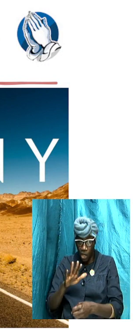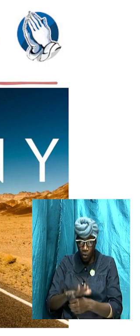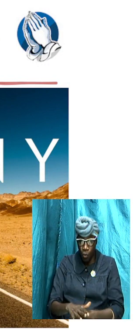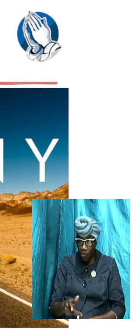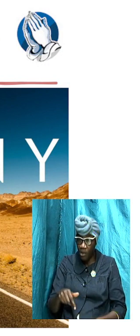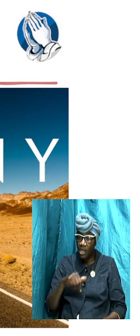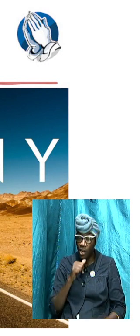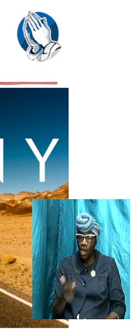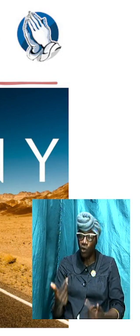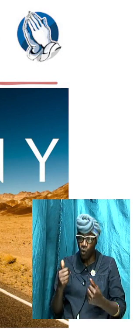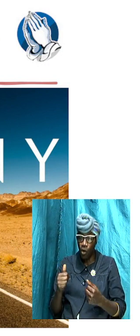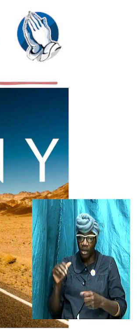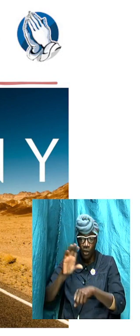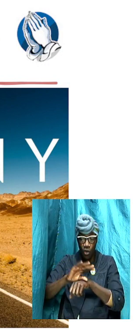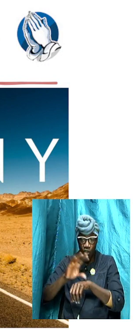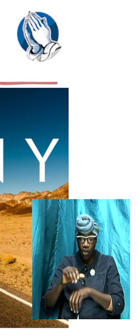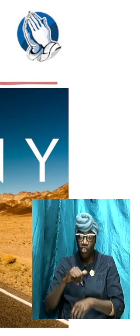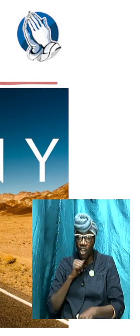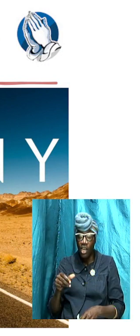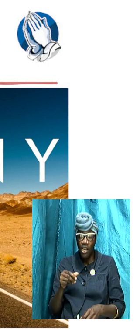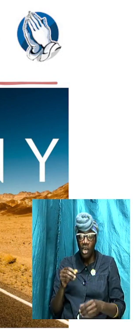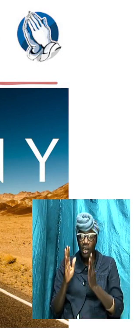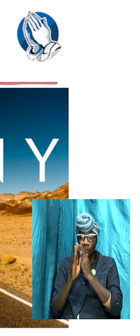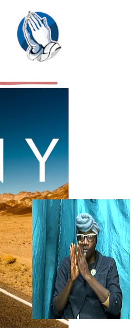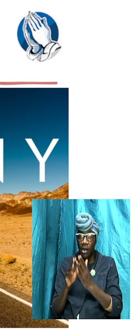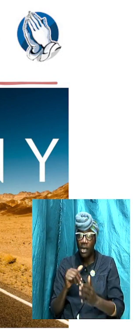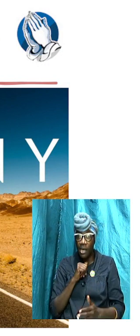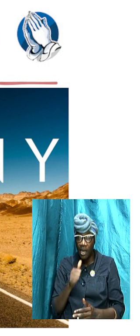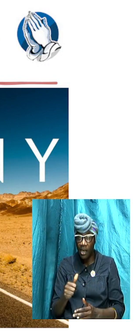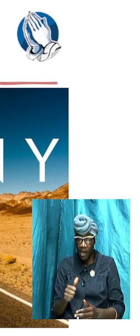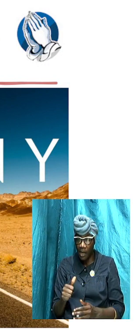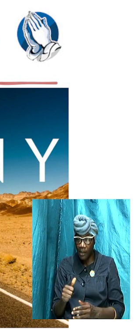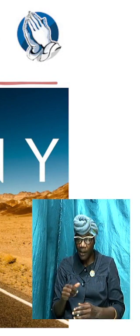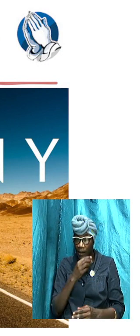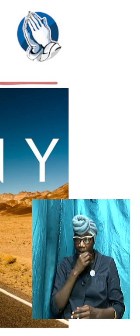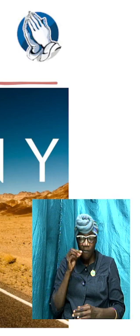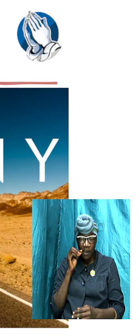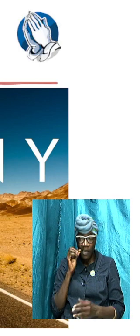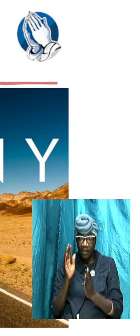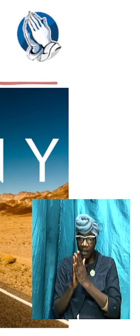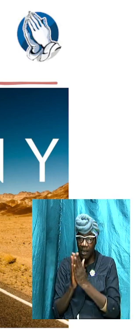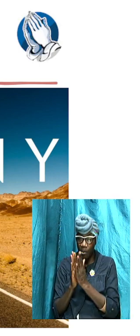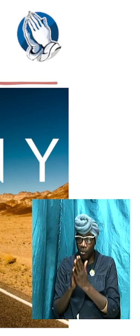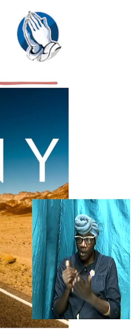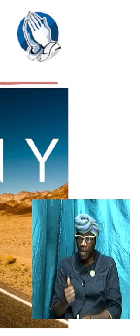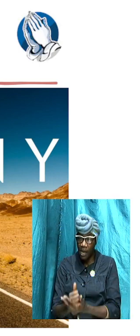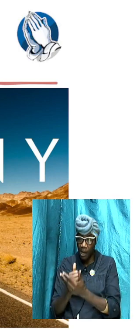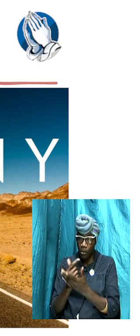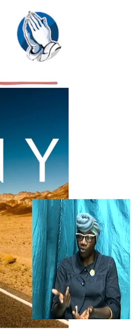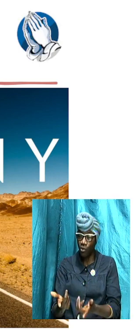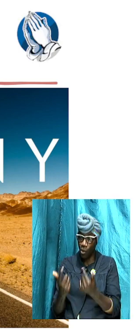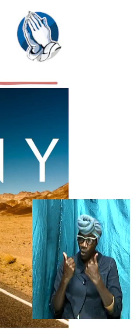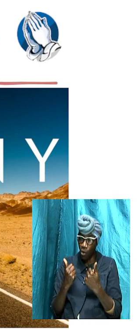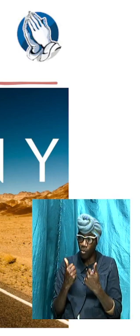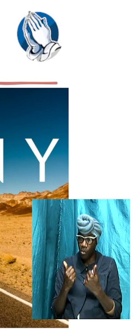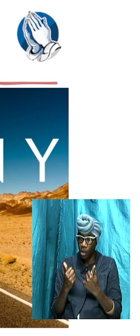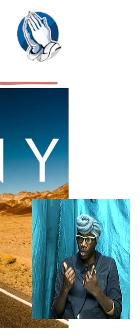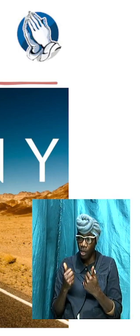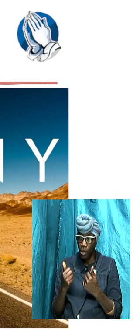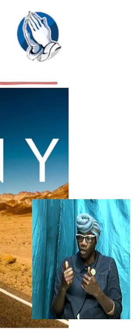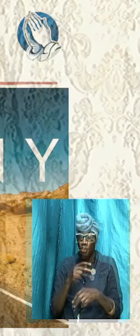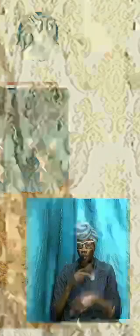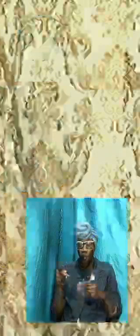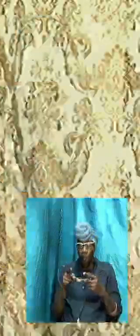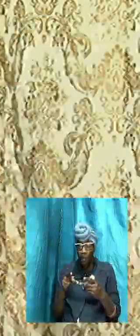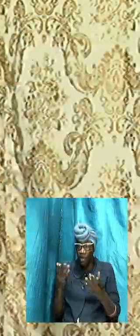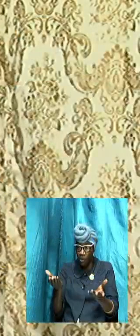not been fasting. Amen. They have not been in the word. But I pray, God, that you'll help us, Lord, just to come back, hallelujah, to a state where